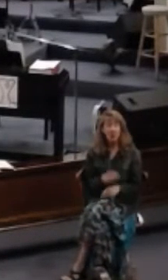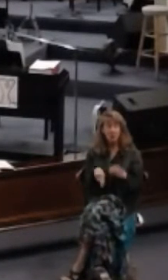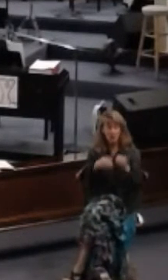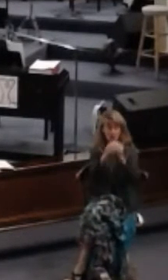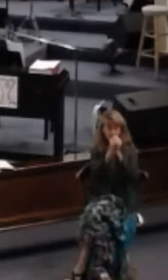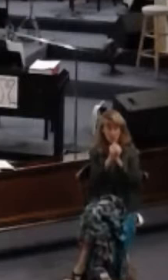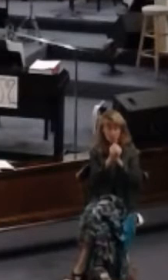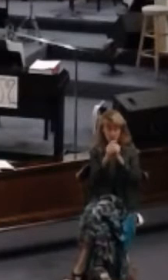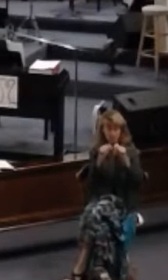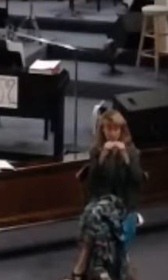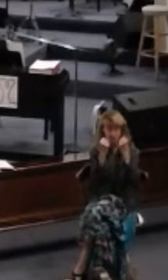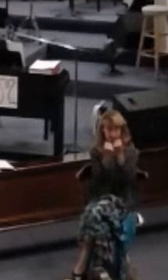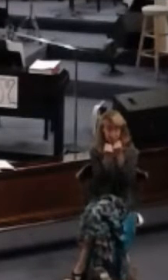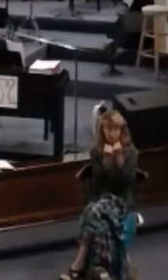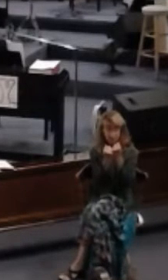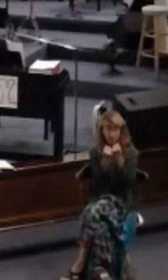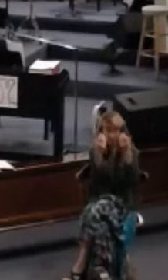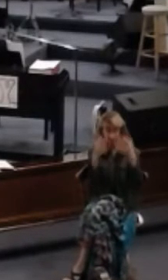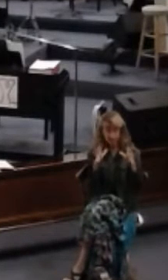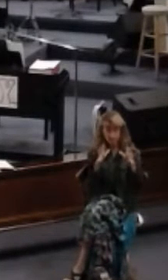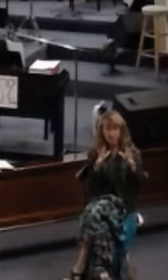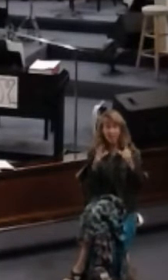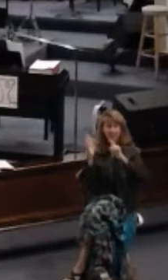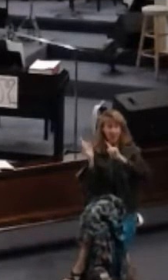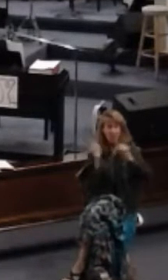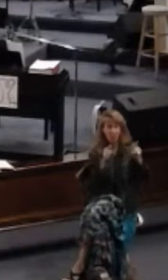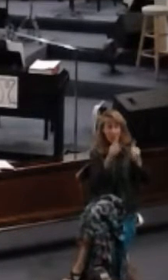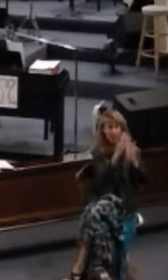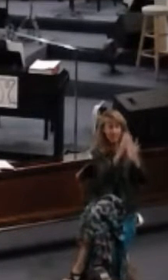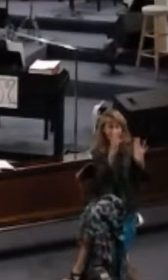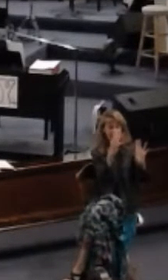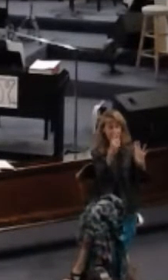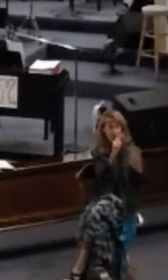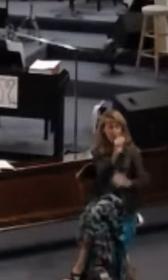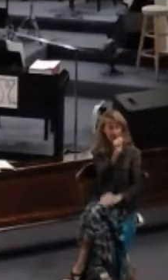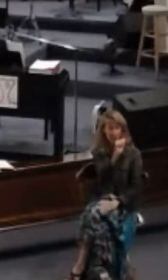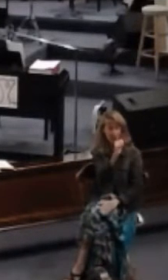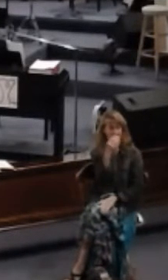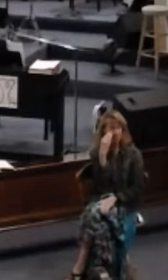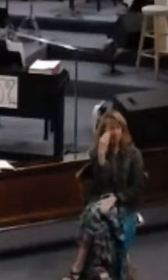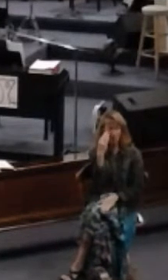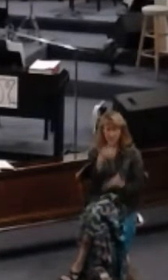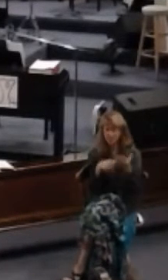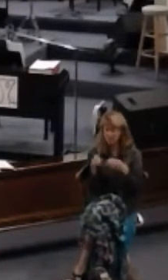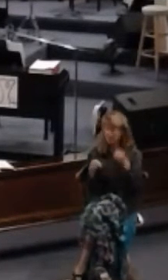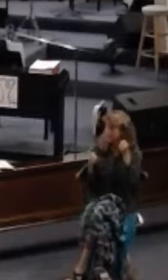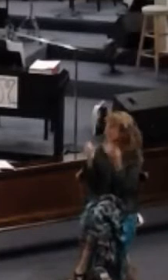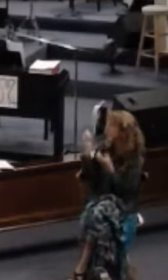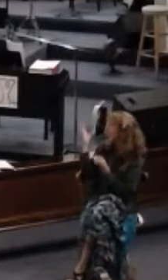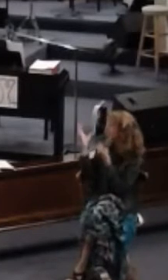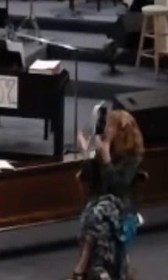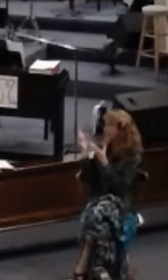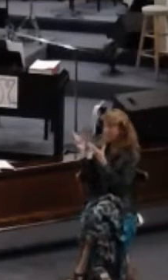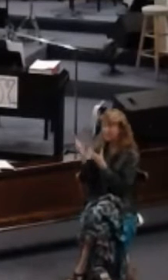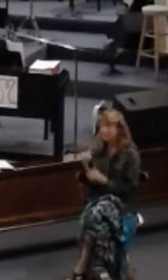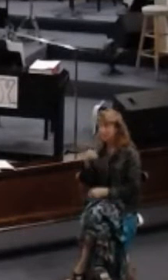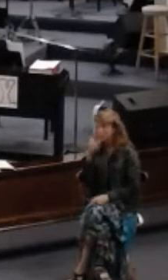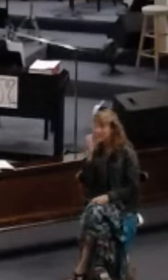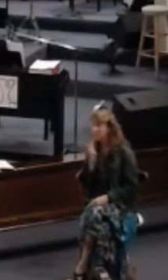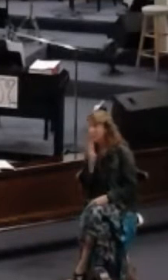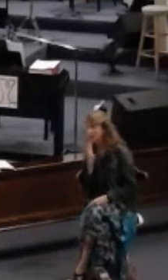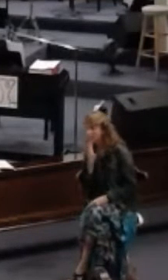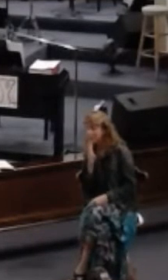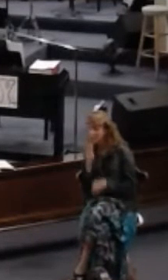they go get in line for the bathroom, you know. So I don't know what it is about singing up here, you know, drinking all that water.